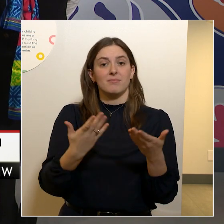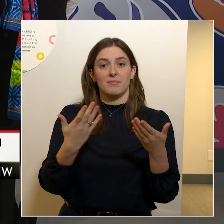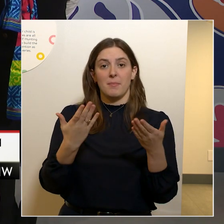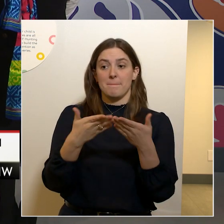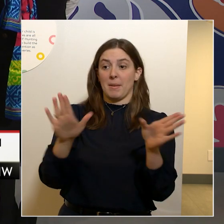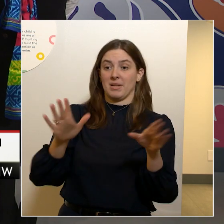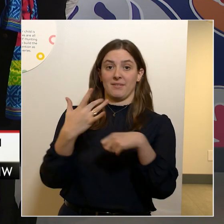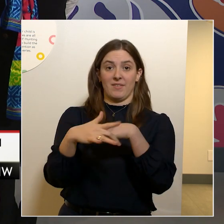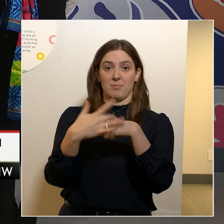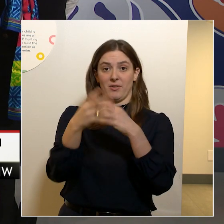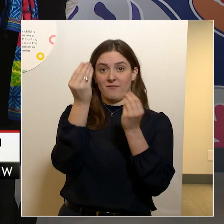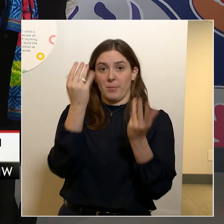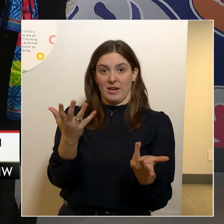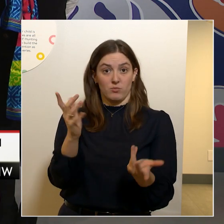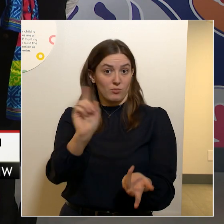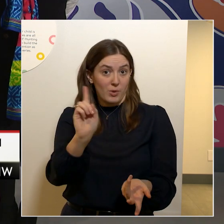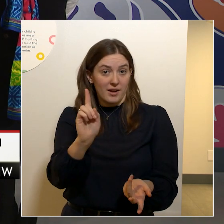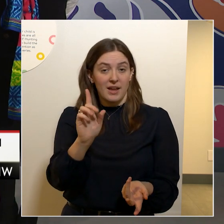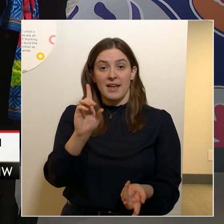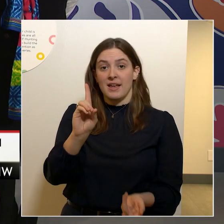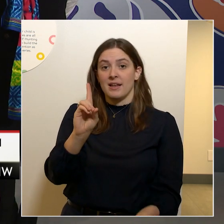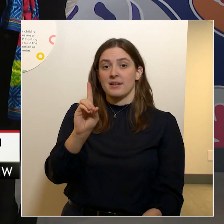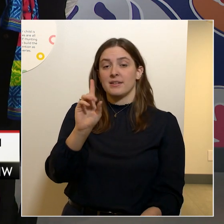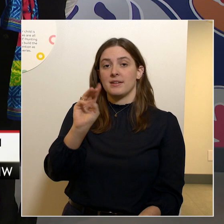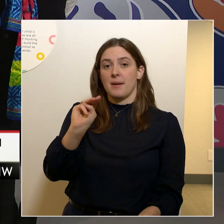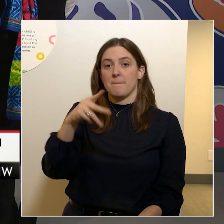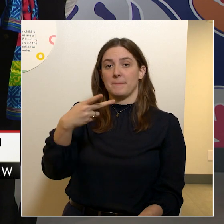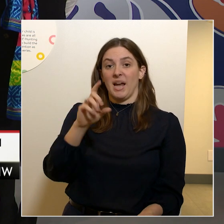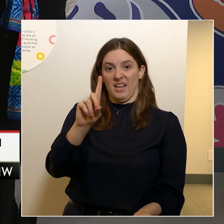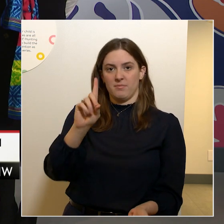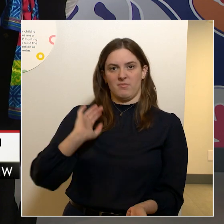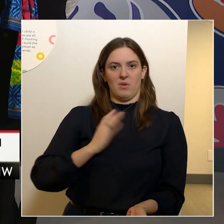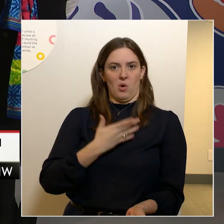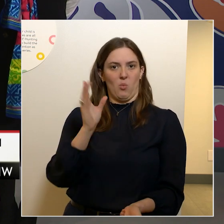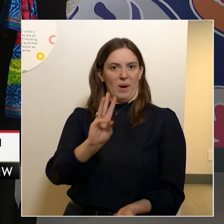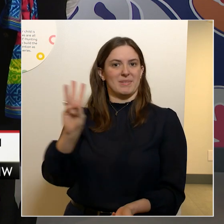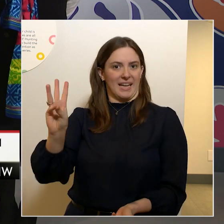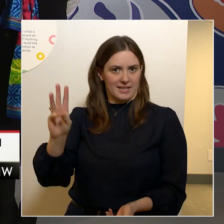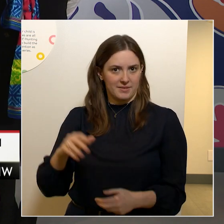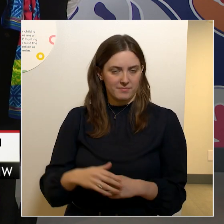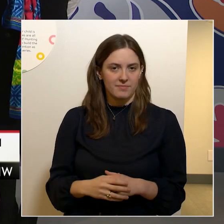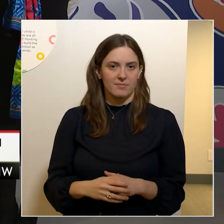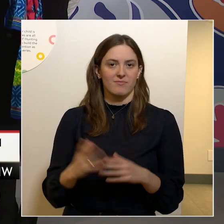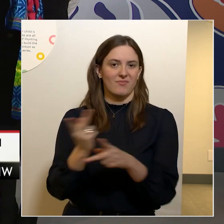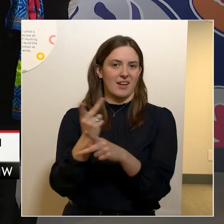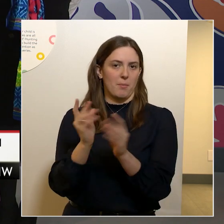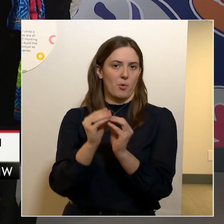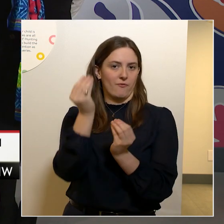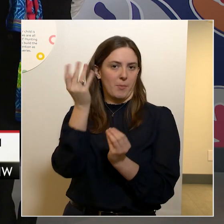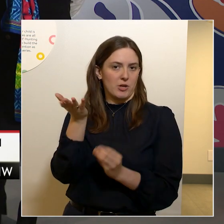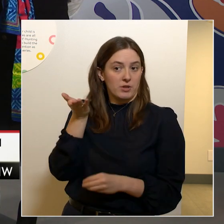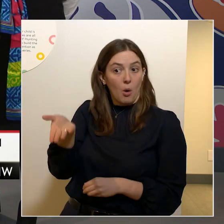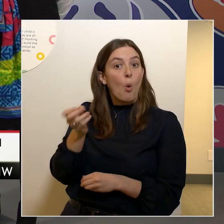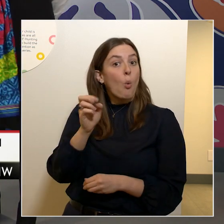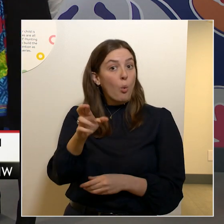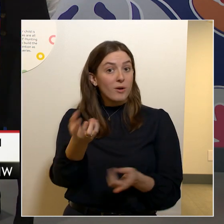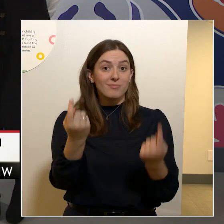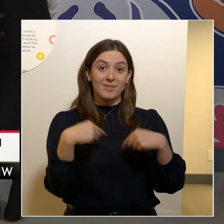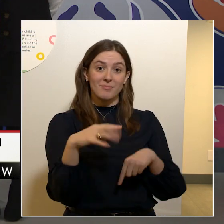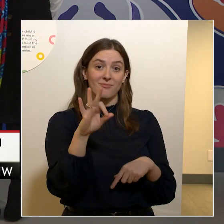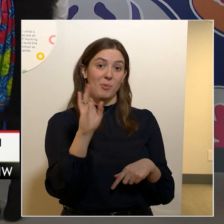encourage people to go to Deputy Mayor's Office for Planning and Economic Development's website to find out more, or come on February